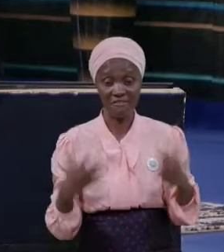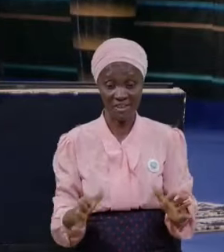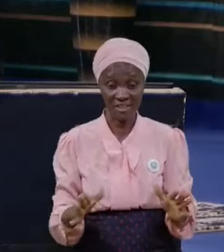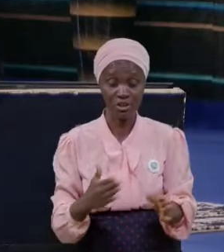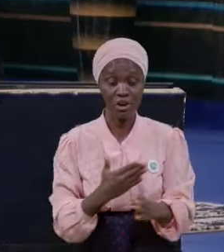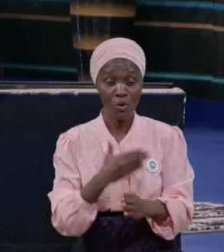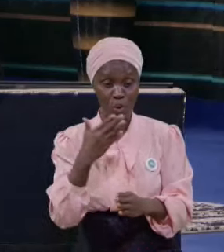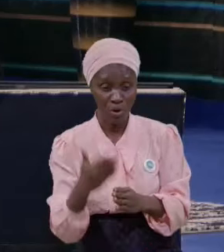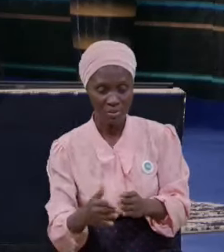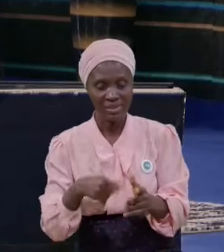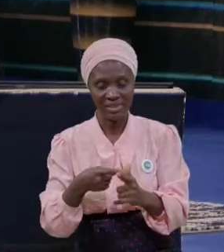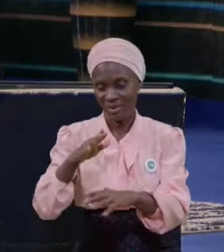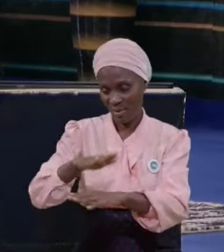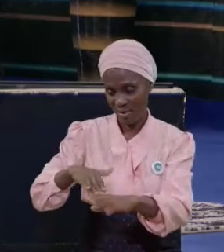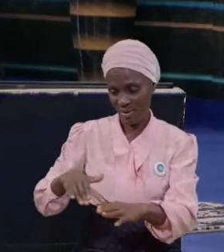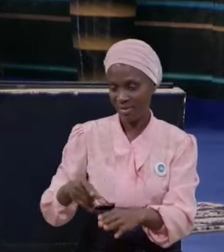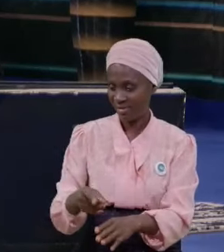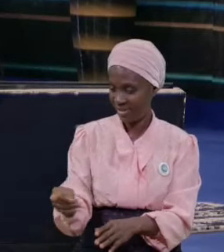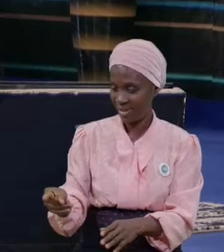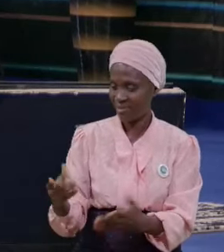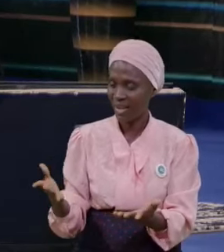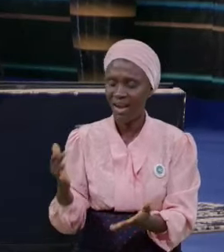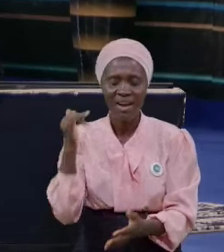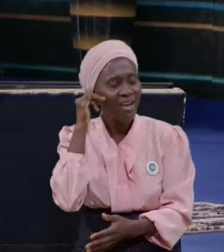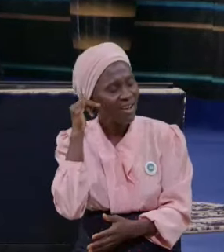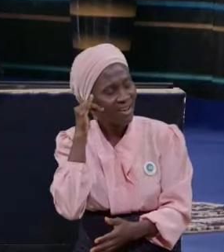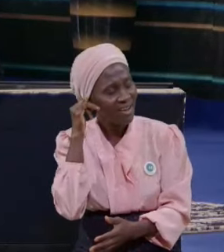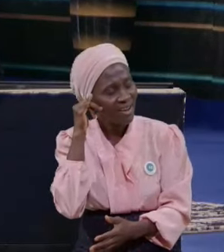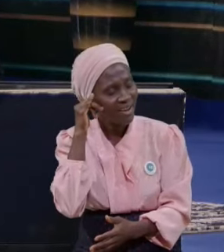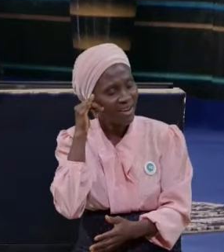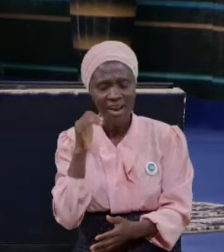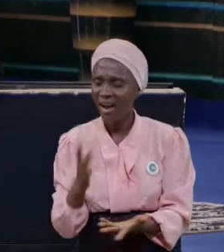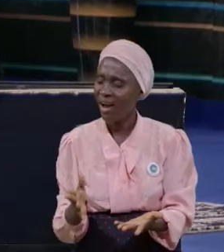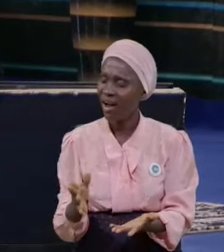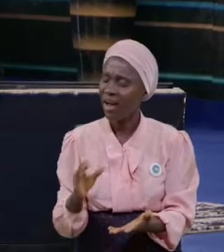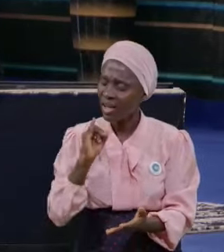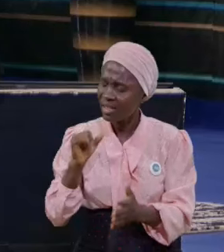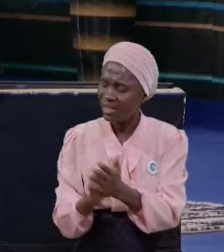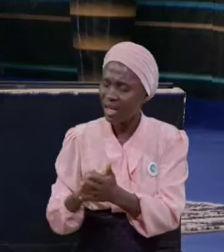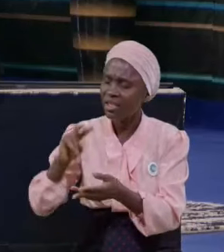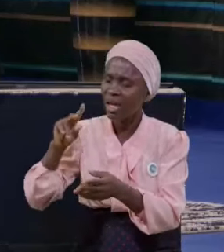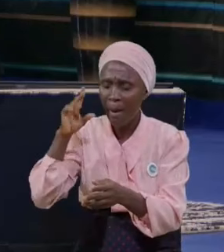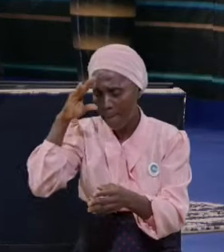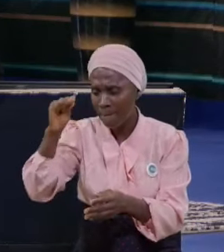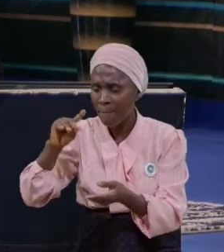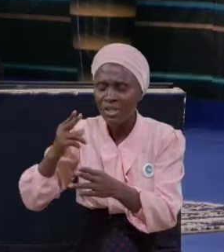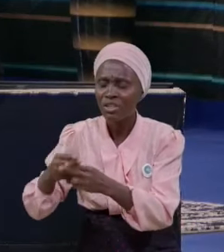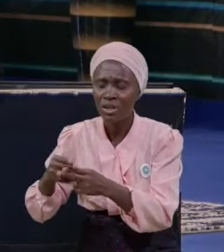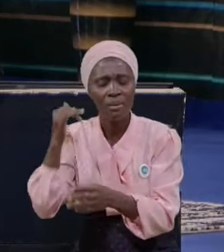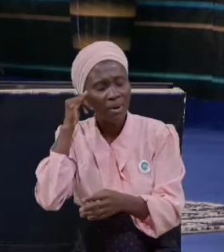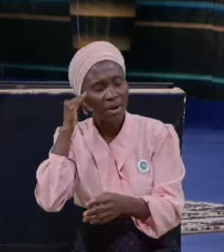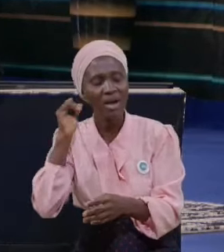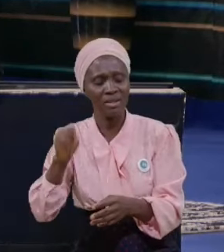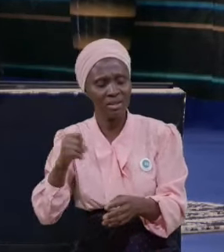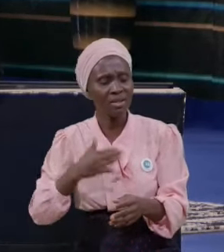Hello, is that so and so? Yes, I am. Who are you? You know, one of the people